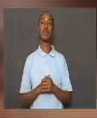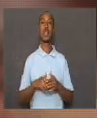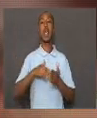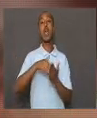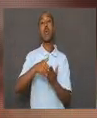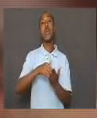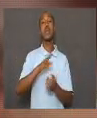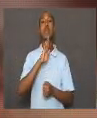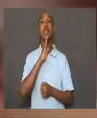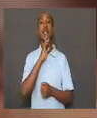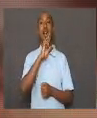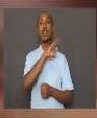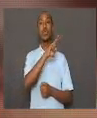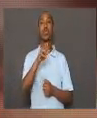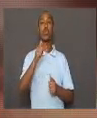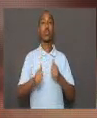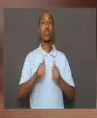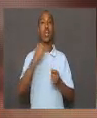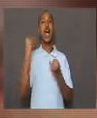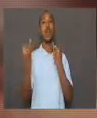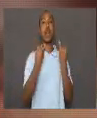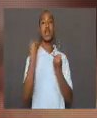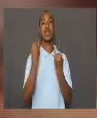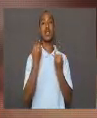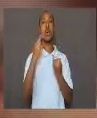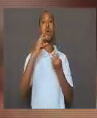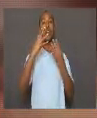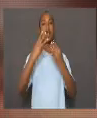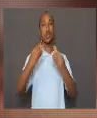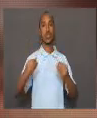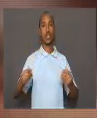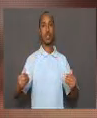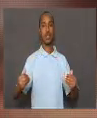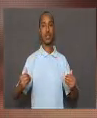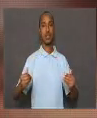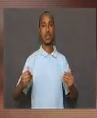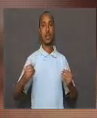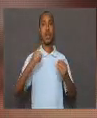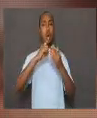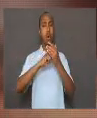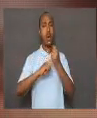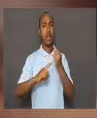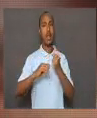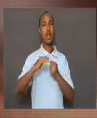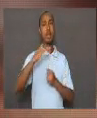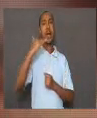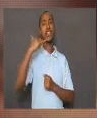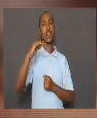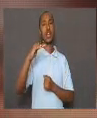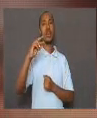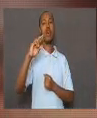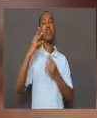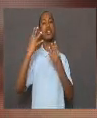Weak bases are those which ionize or dissociate only